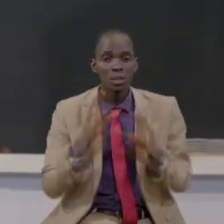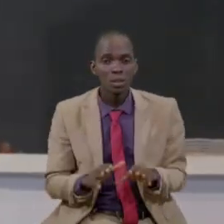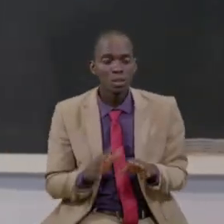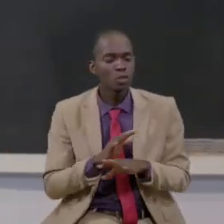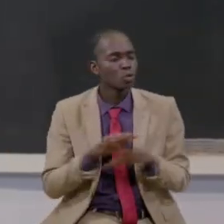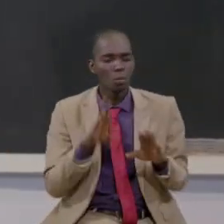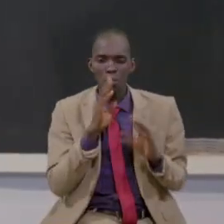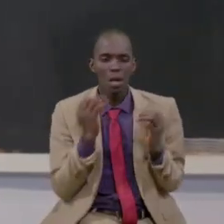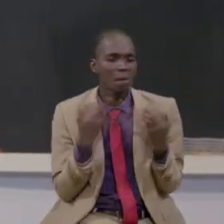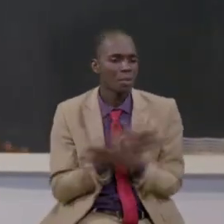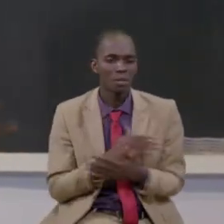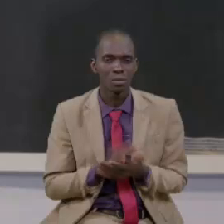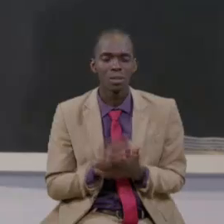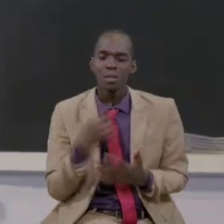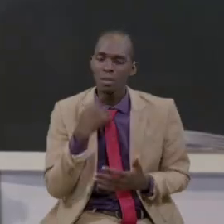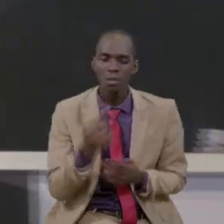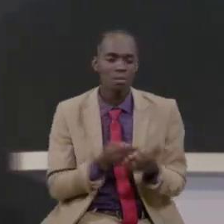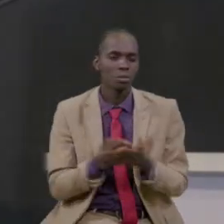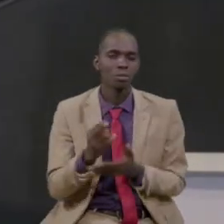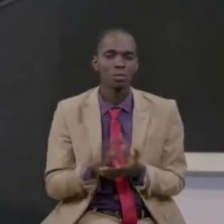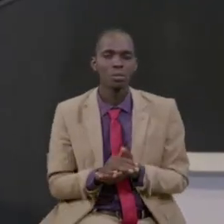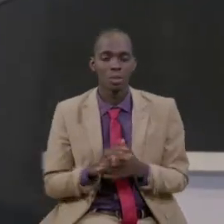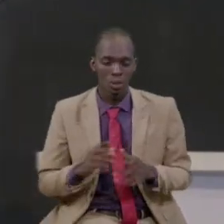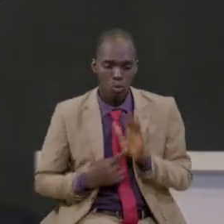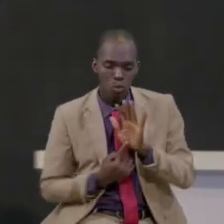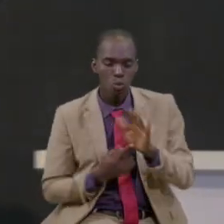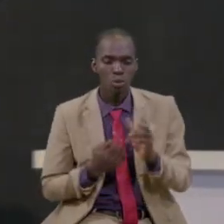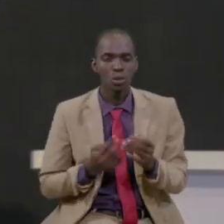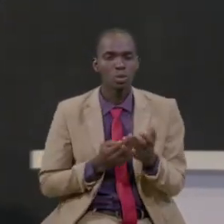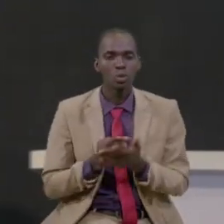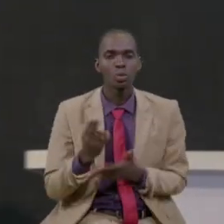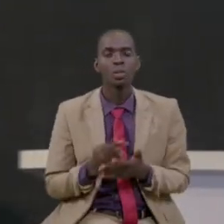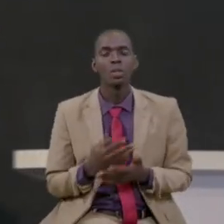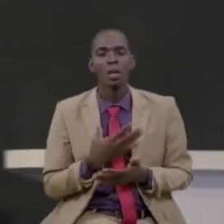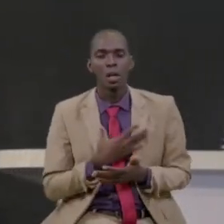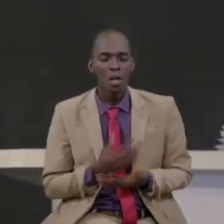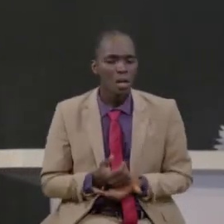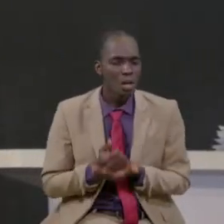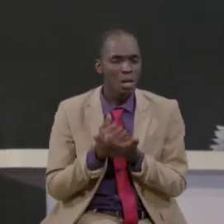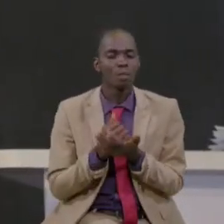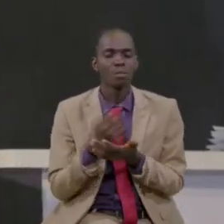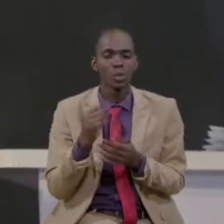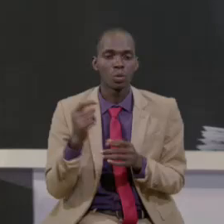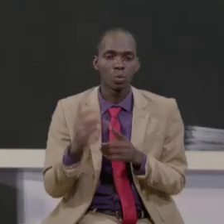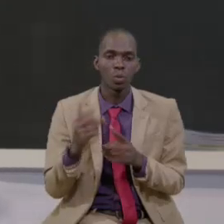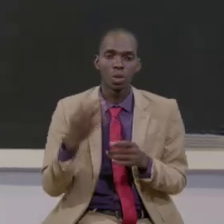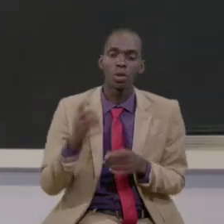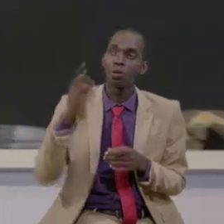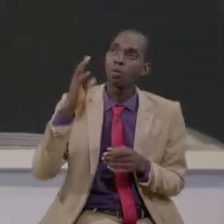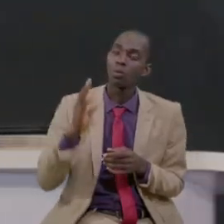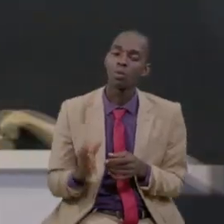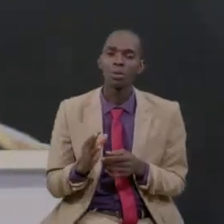the truth. Live the truth. Handle the word of God just like it is in the